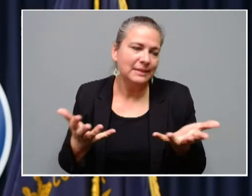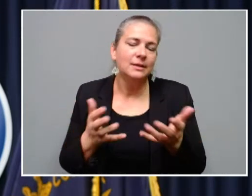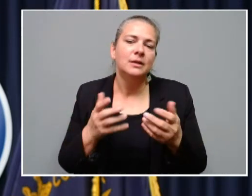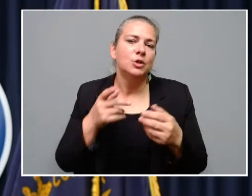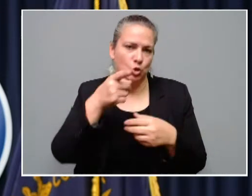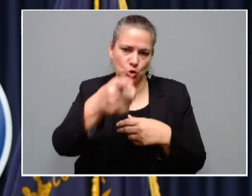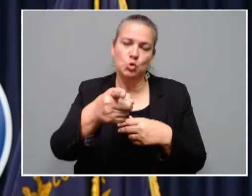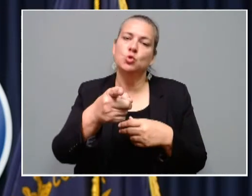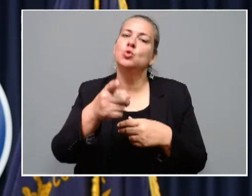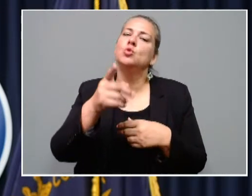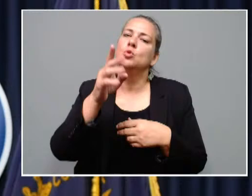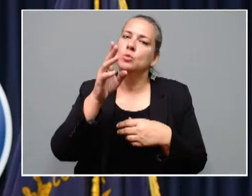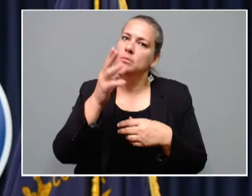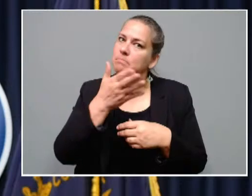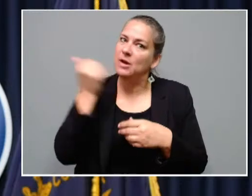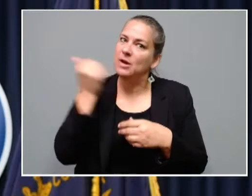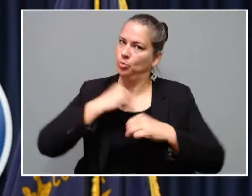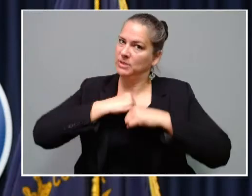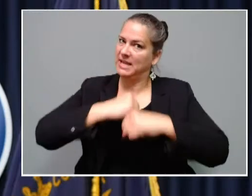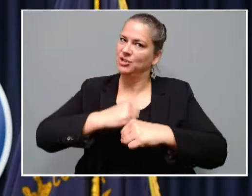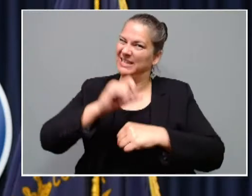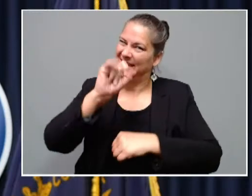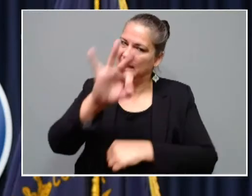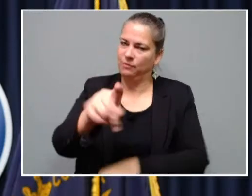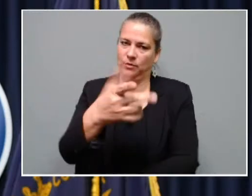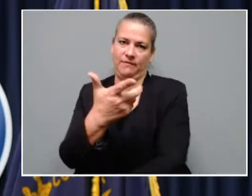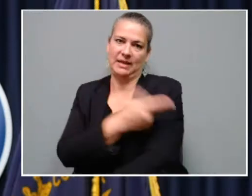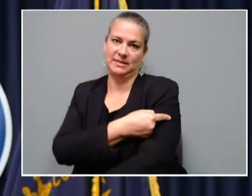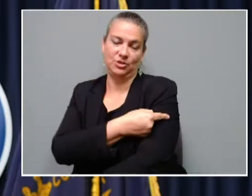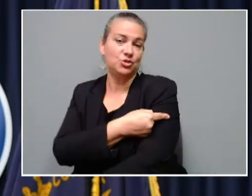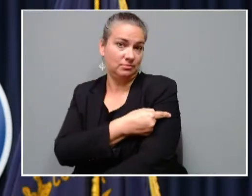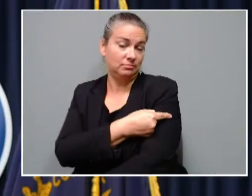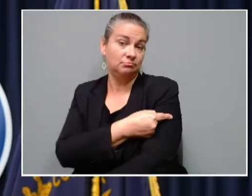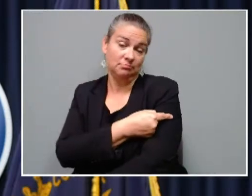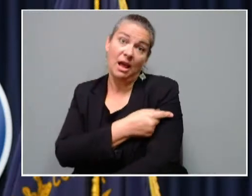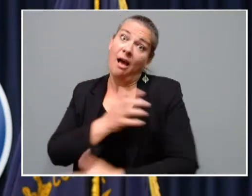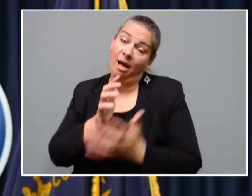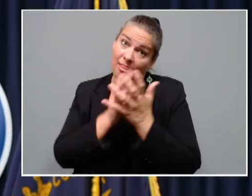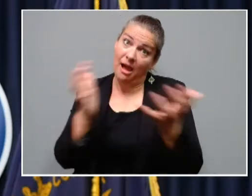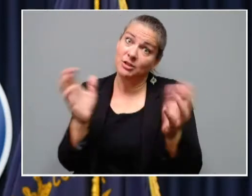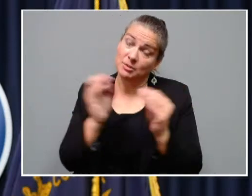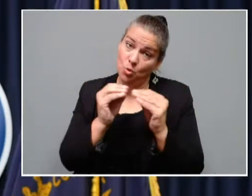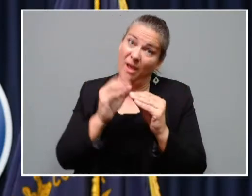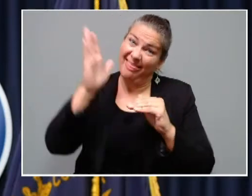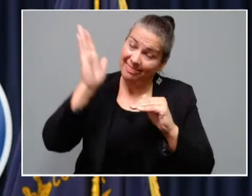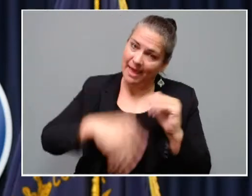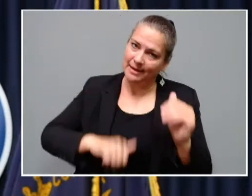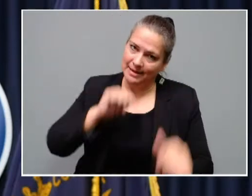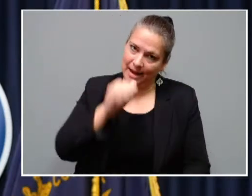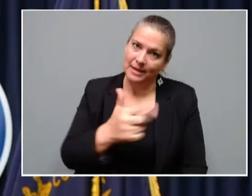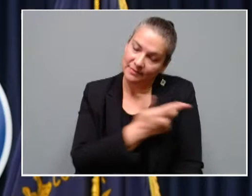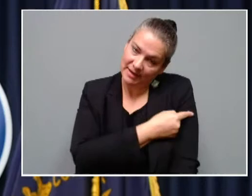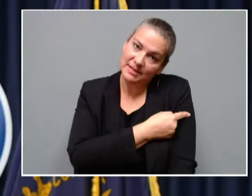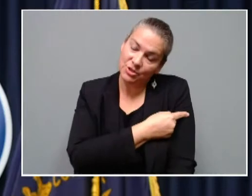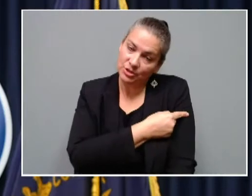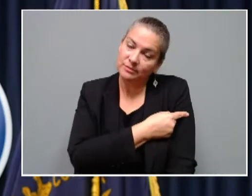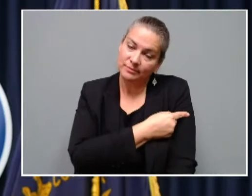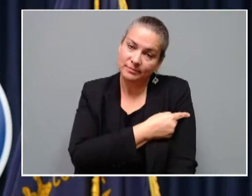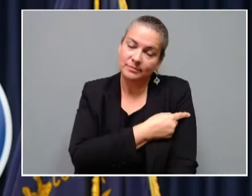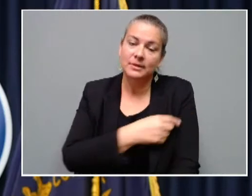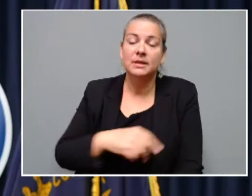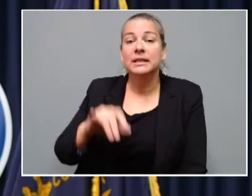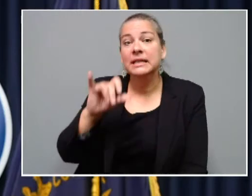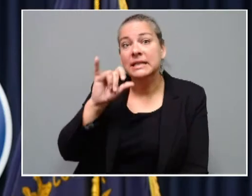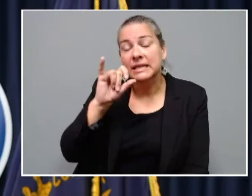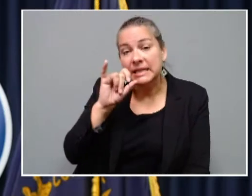protected if you are vaccinated, a whole lot more than unvaccinated. And if you suffer from one of